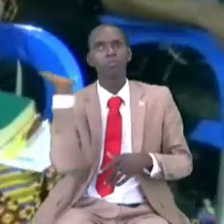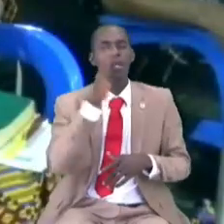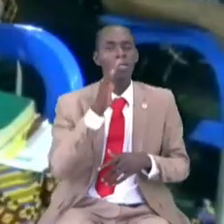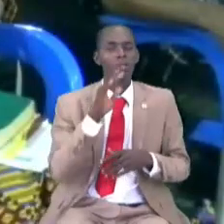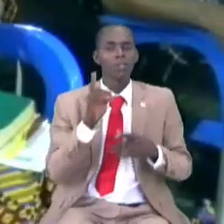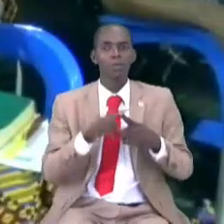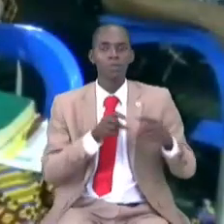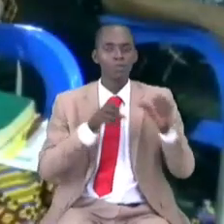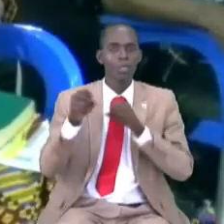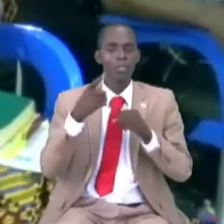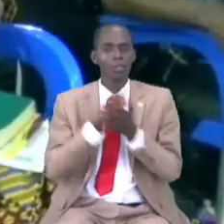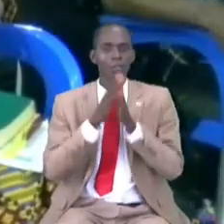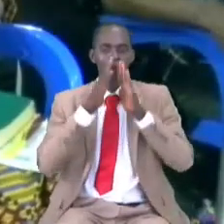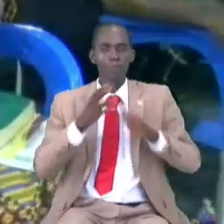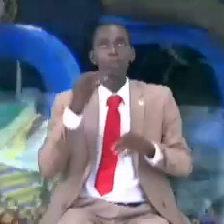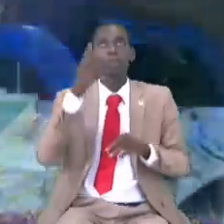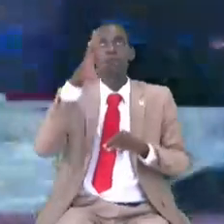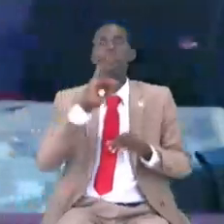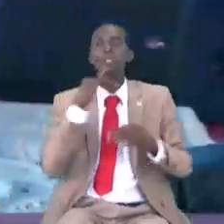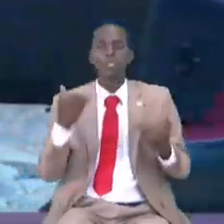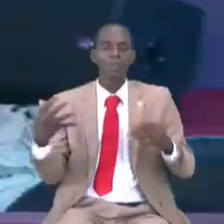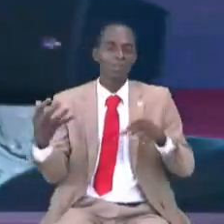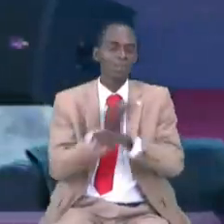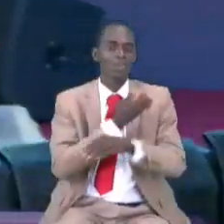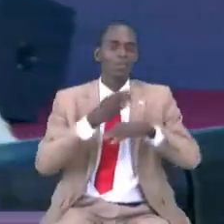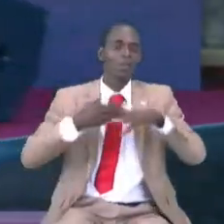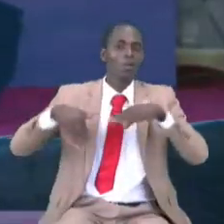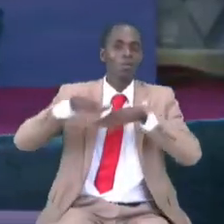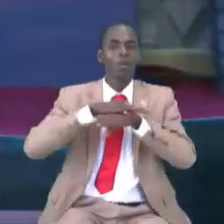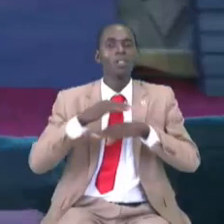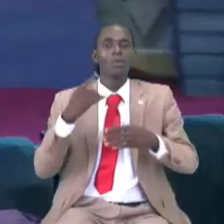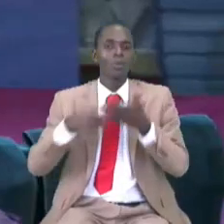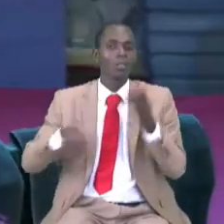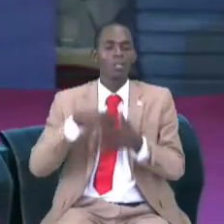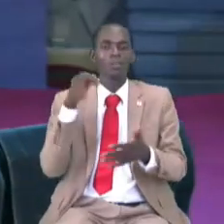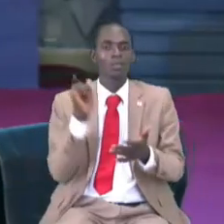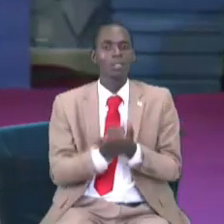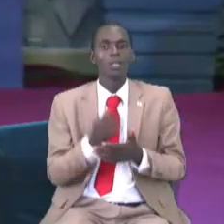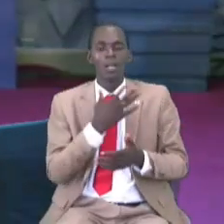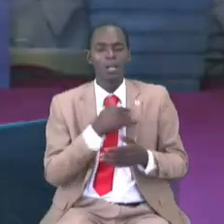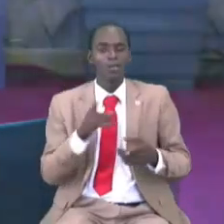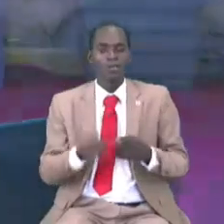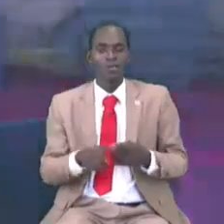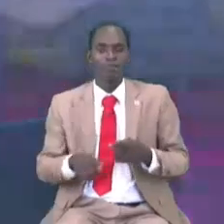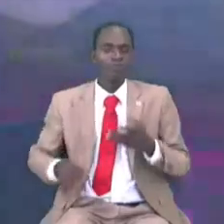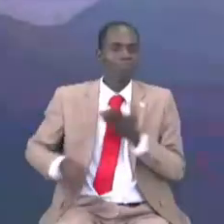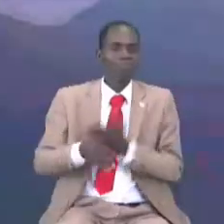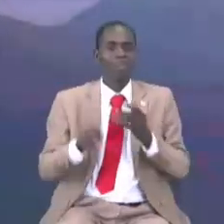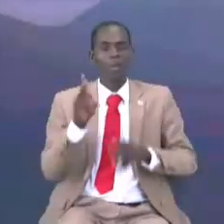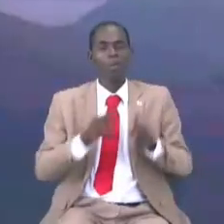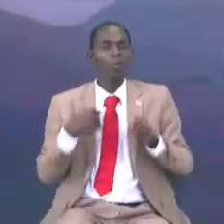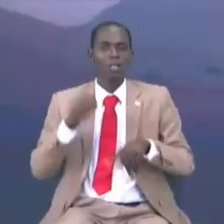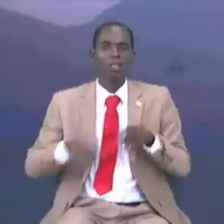kick other people like we're kicking football, we cannot do that. And to speak slanderous words and the words that will hurt